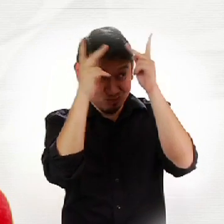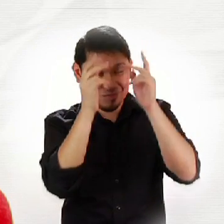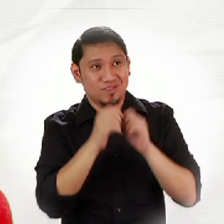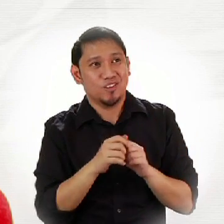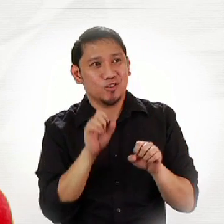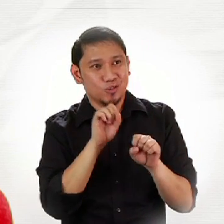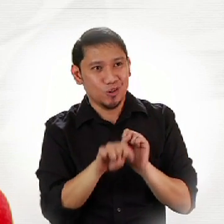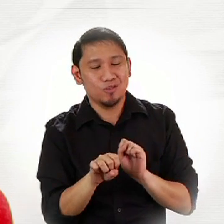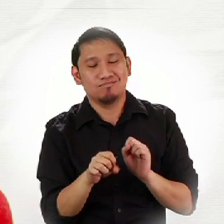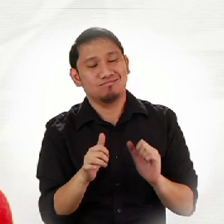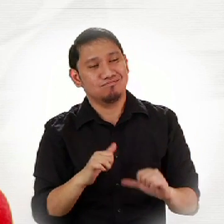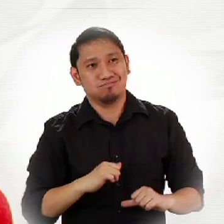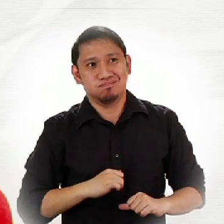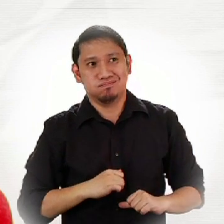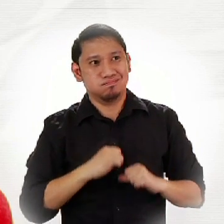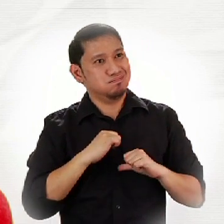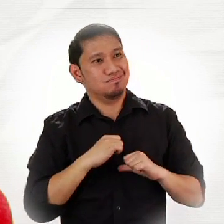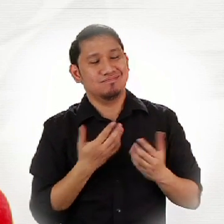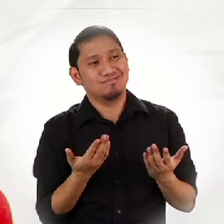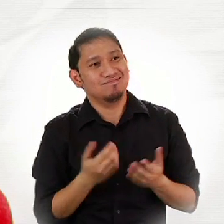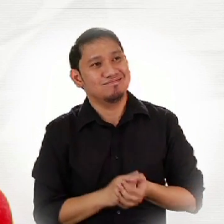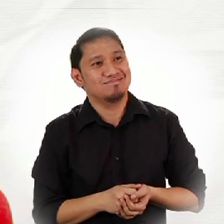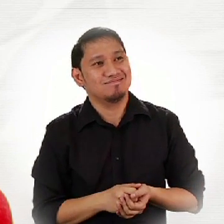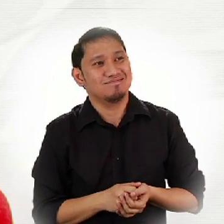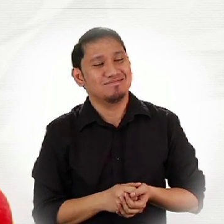they said it boosted